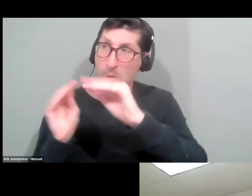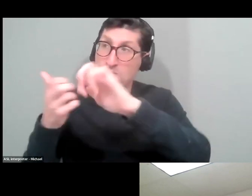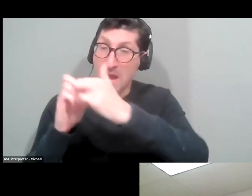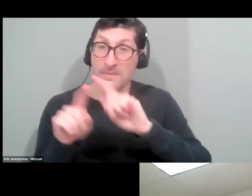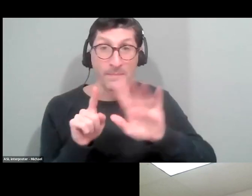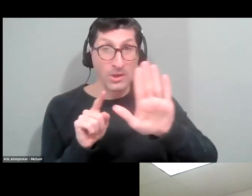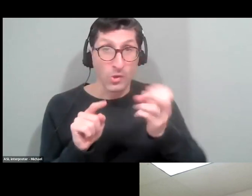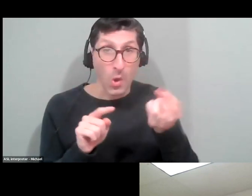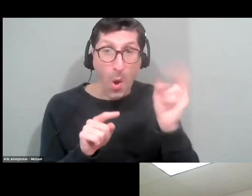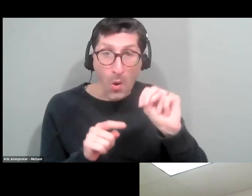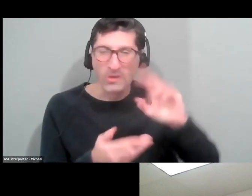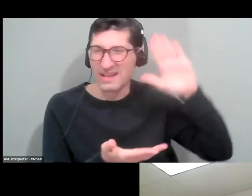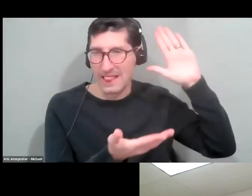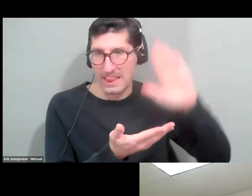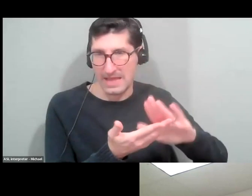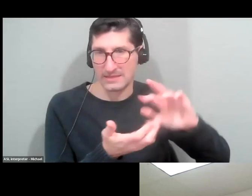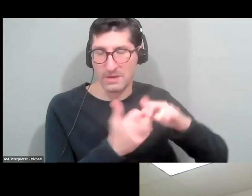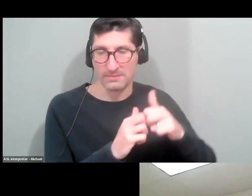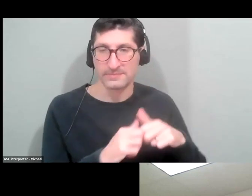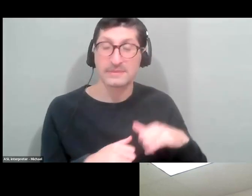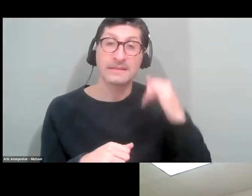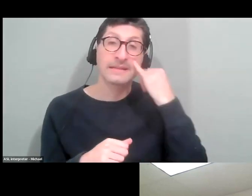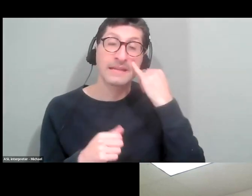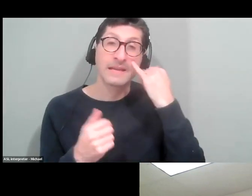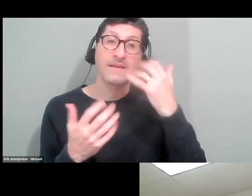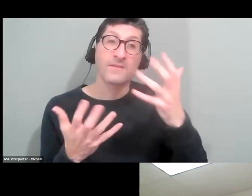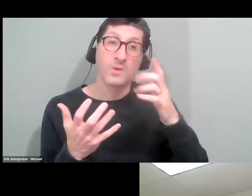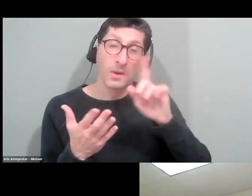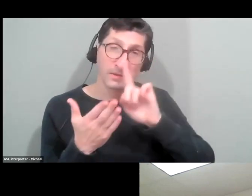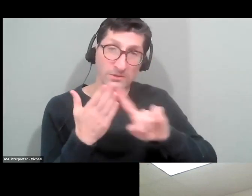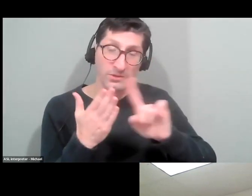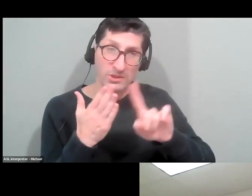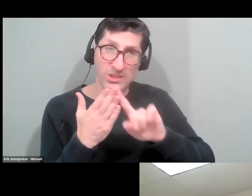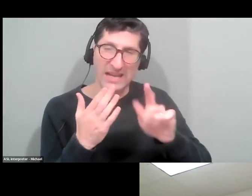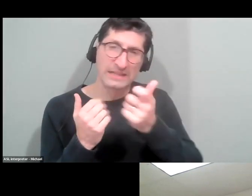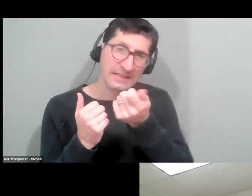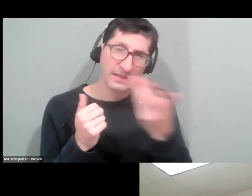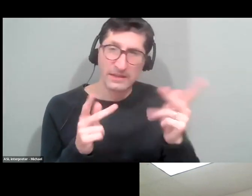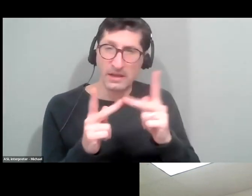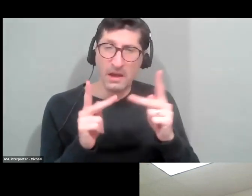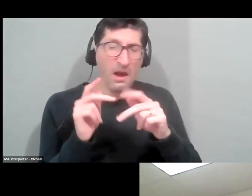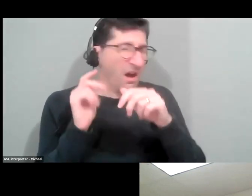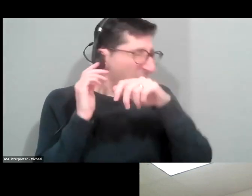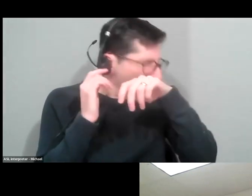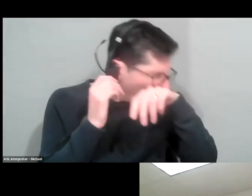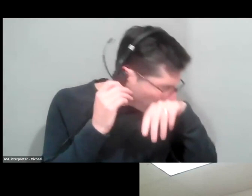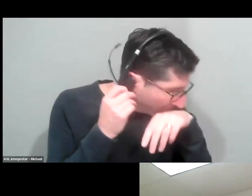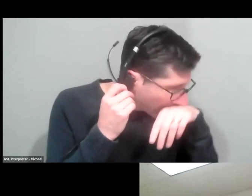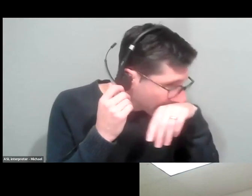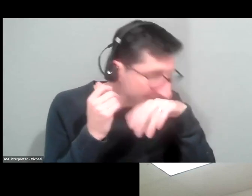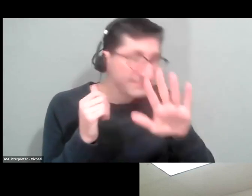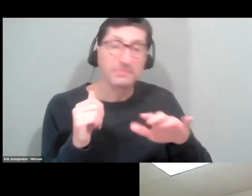to take on more polling places and really make sure places in your area are accessible, the easiest thing to do is mostly do the